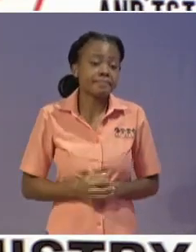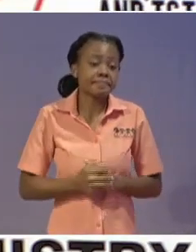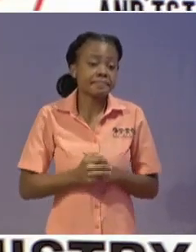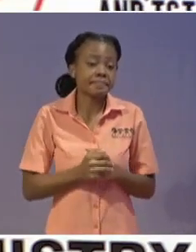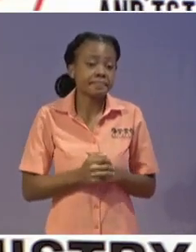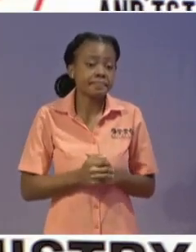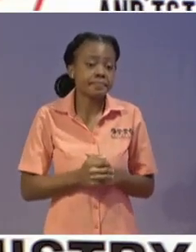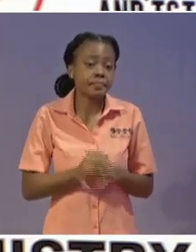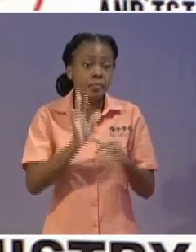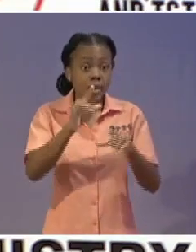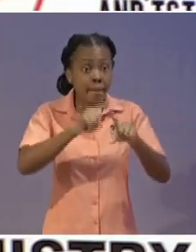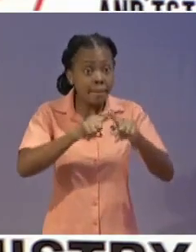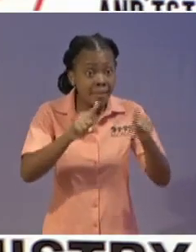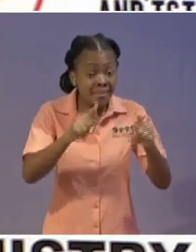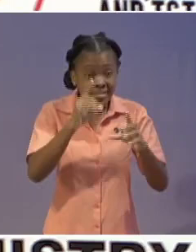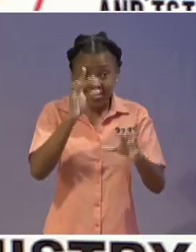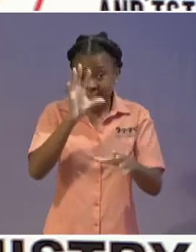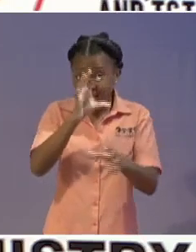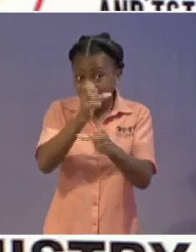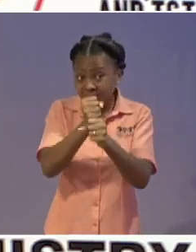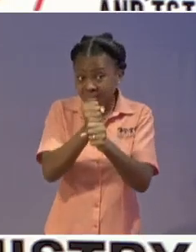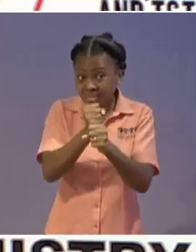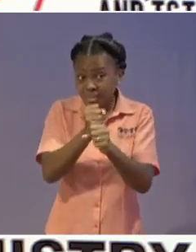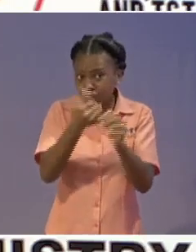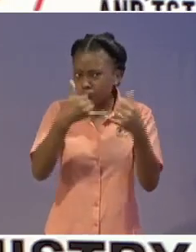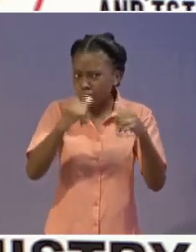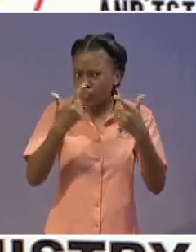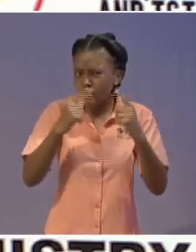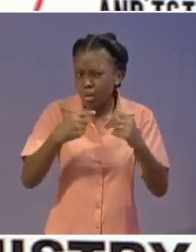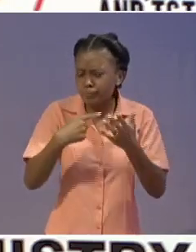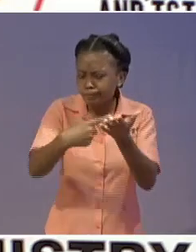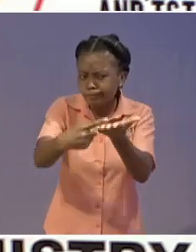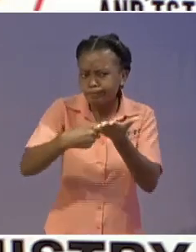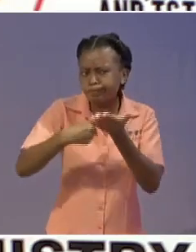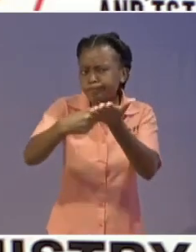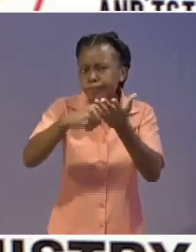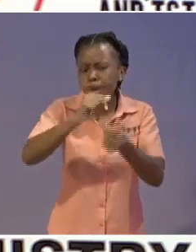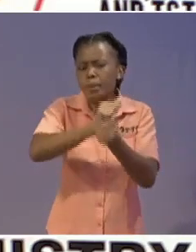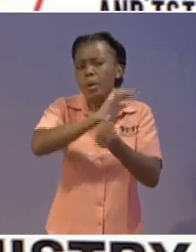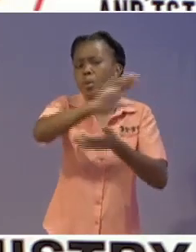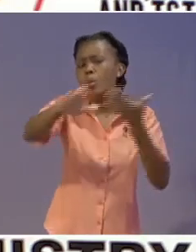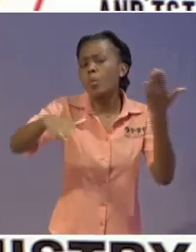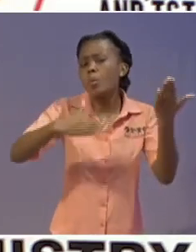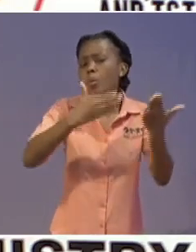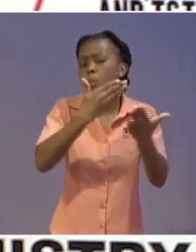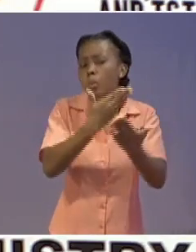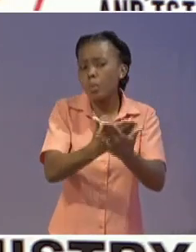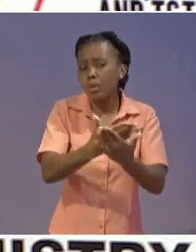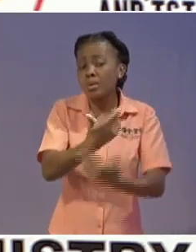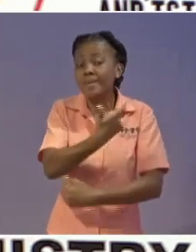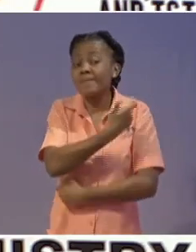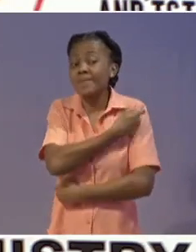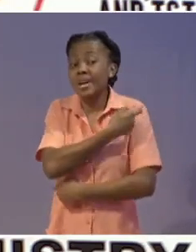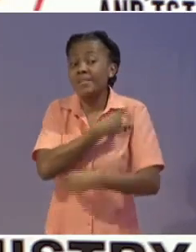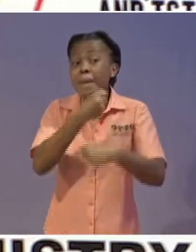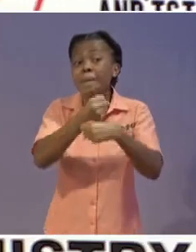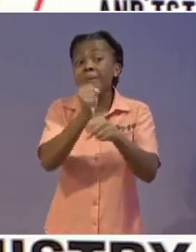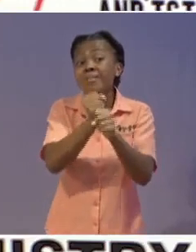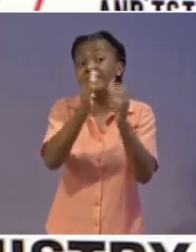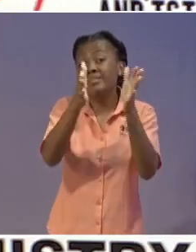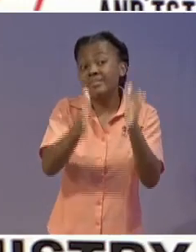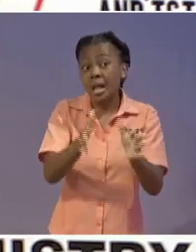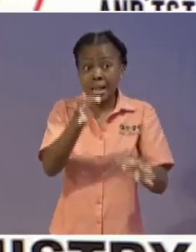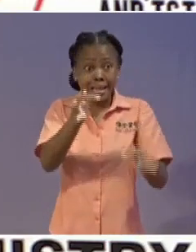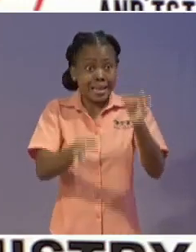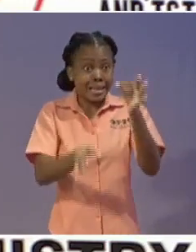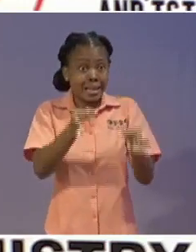acquisition, we will continue to be in liaison with all the vaccine manufacturers so that if one becomes available, then we can continue our